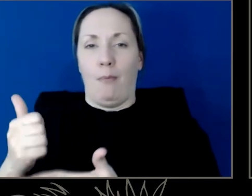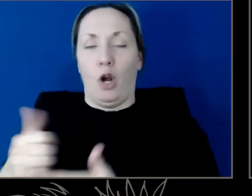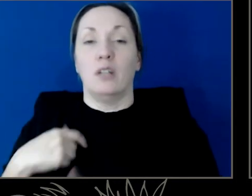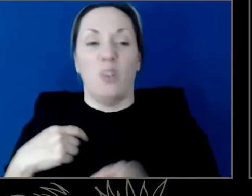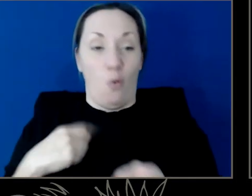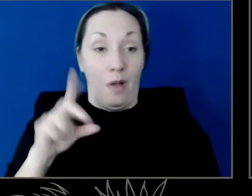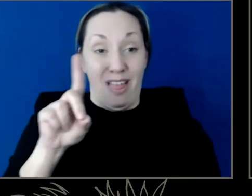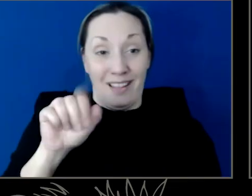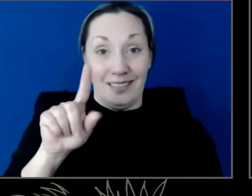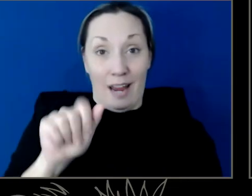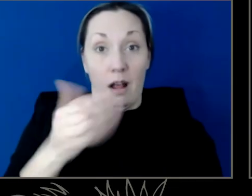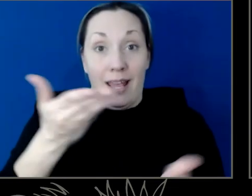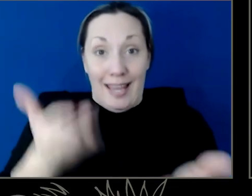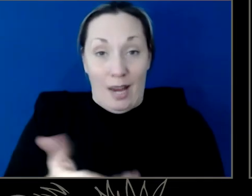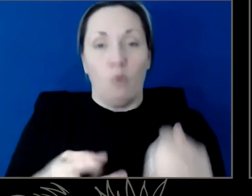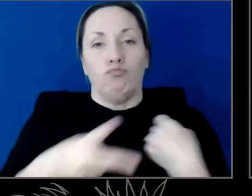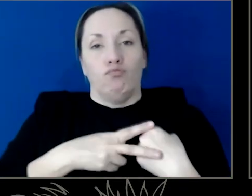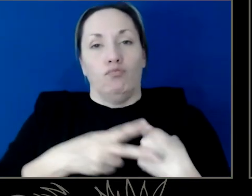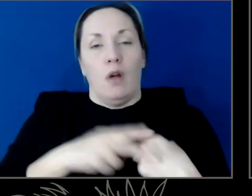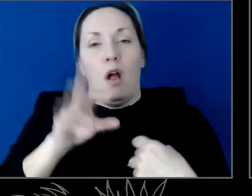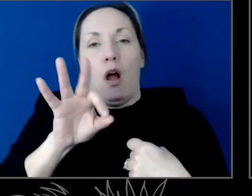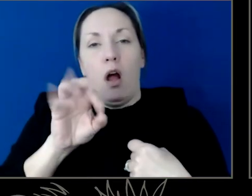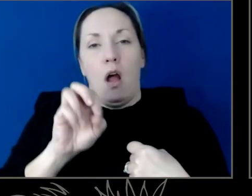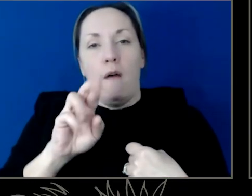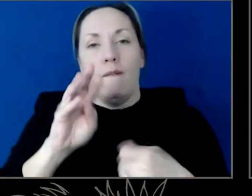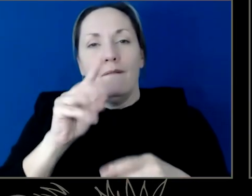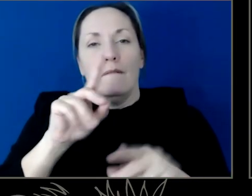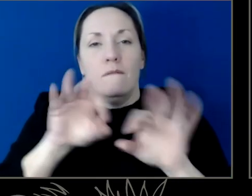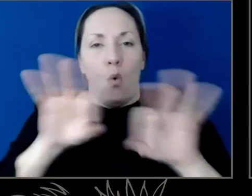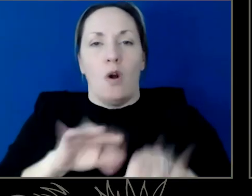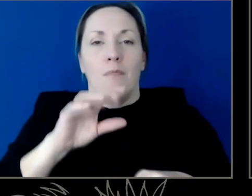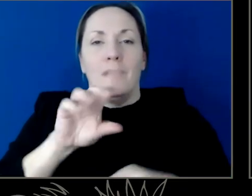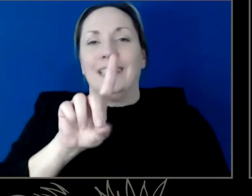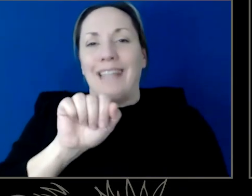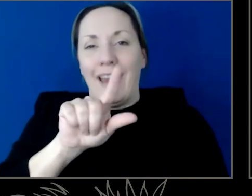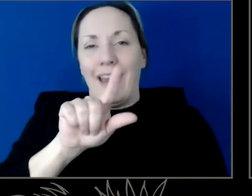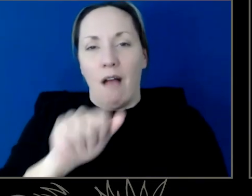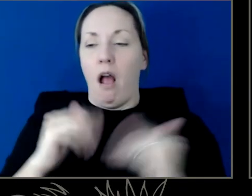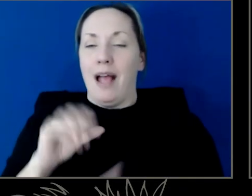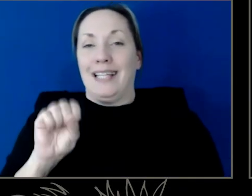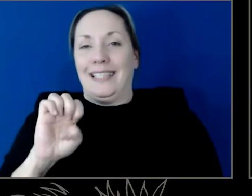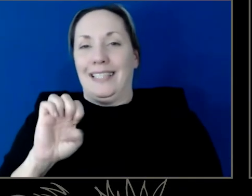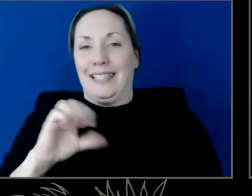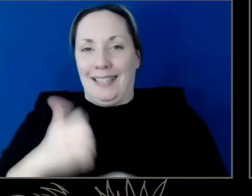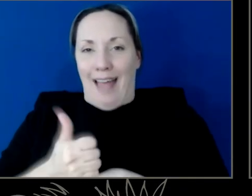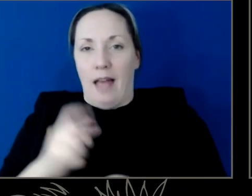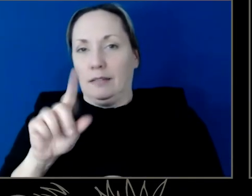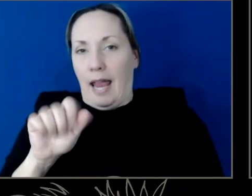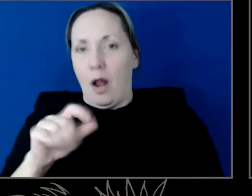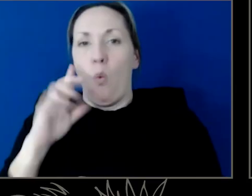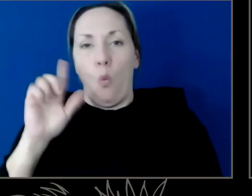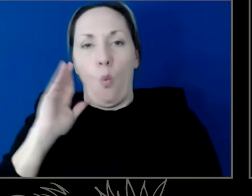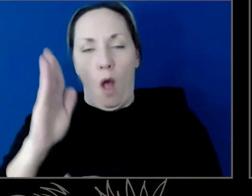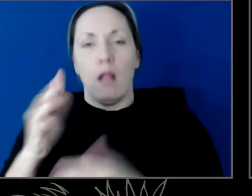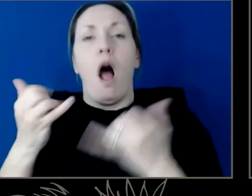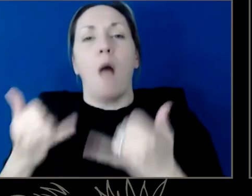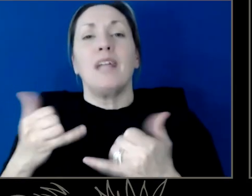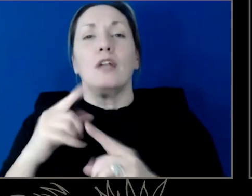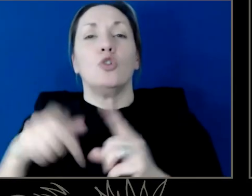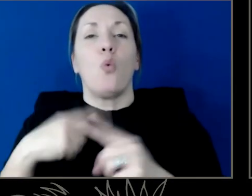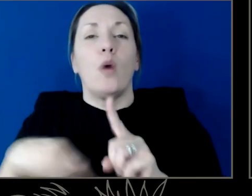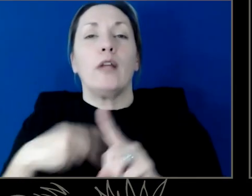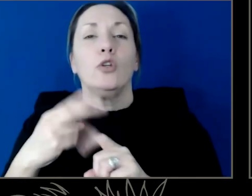going to store our form data. Set data is going to update that. So every time you use set